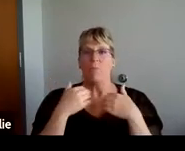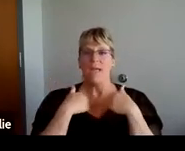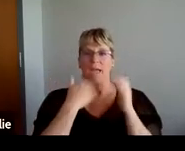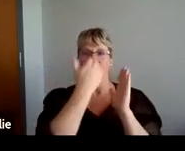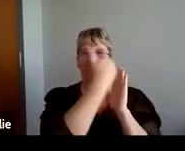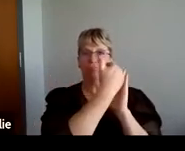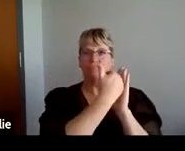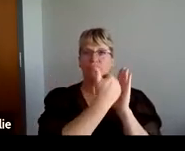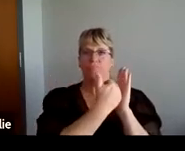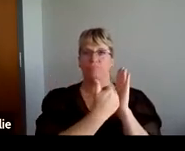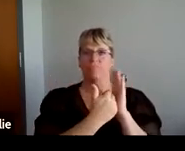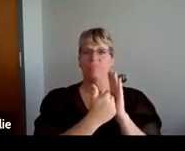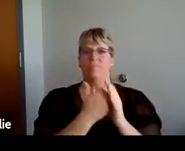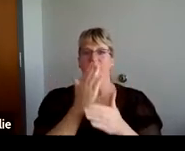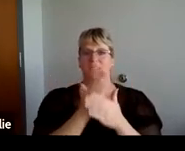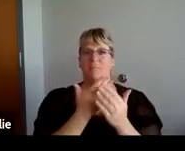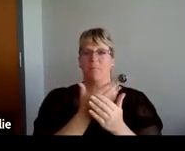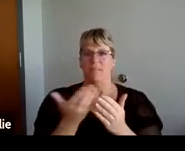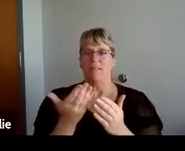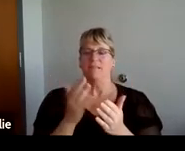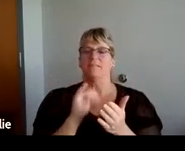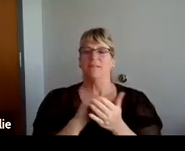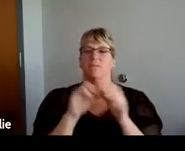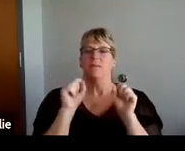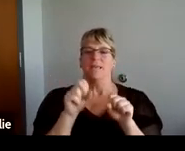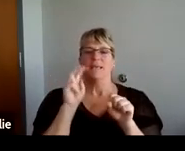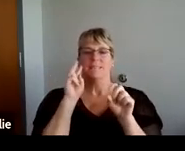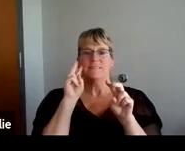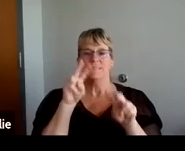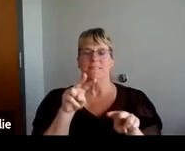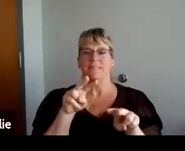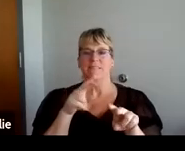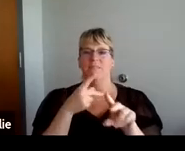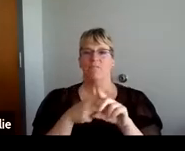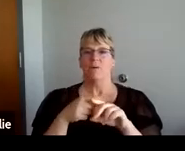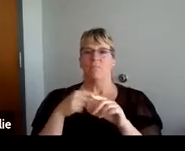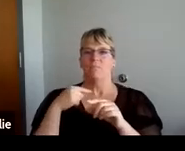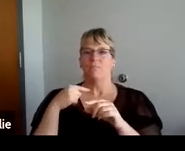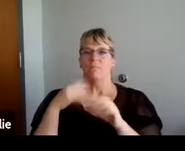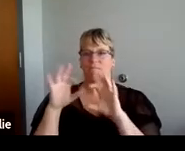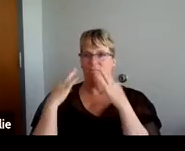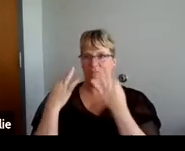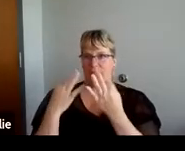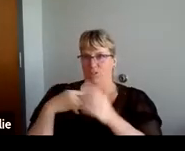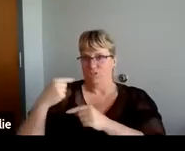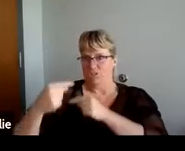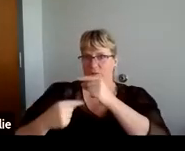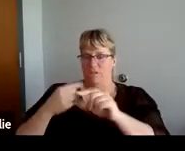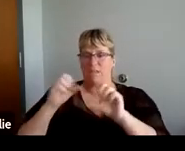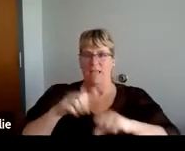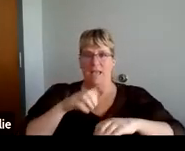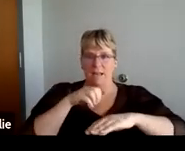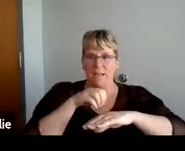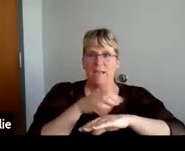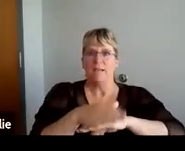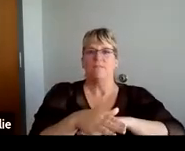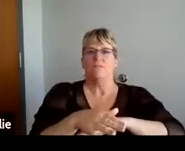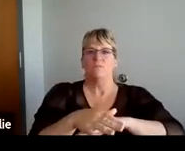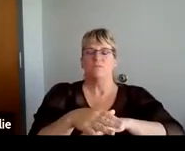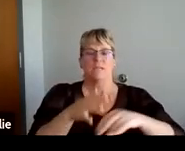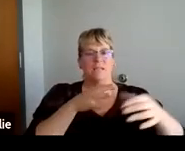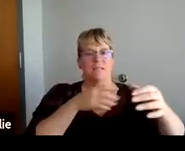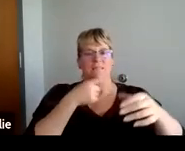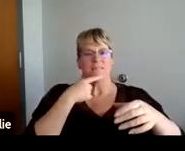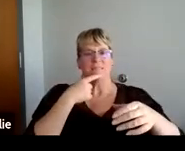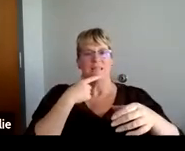some factors that we can look at from a genetic standpoint that can influence and tell us